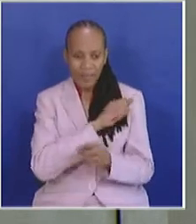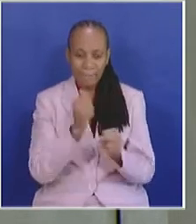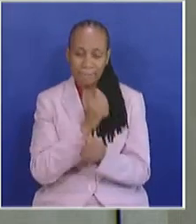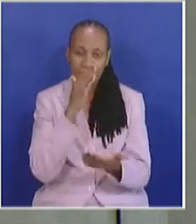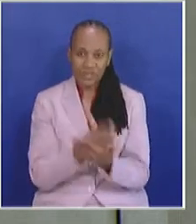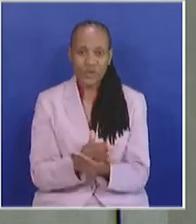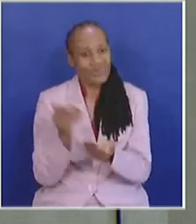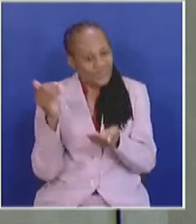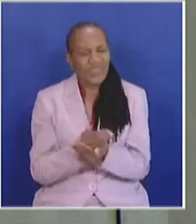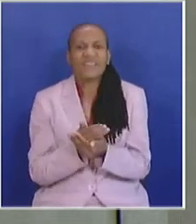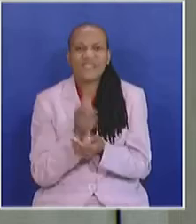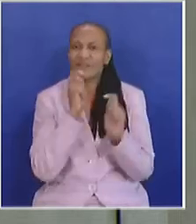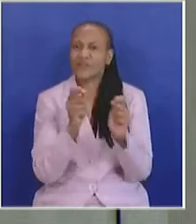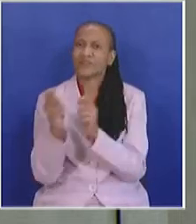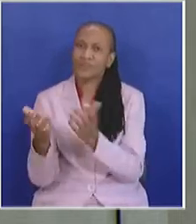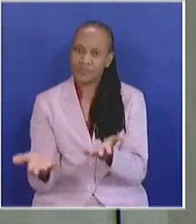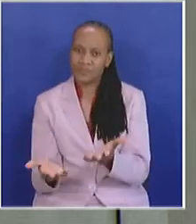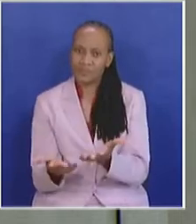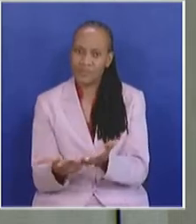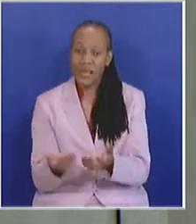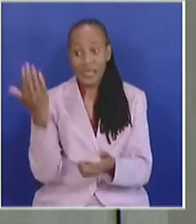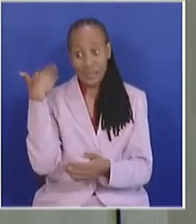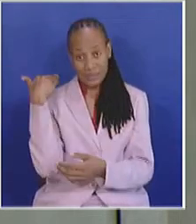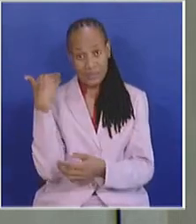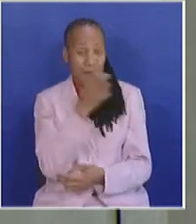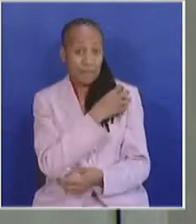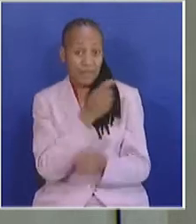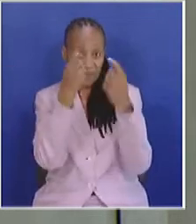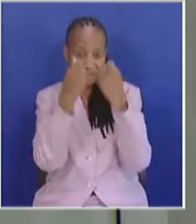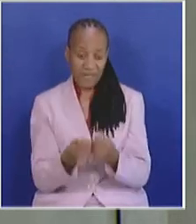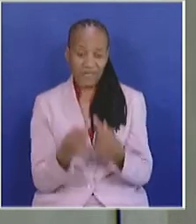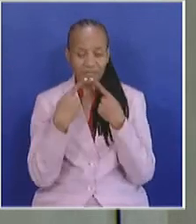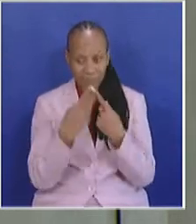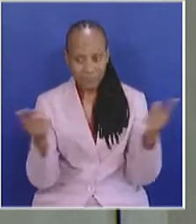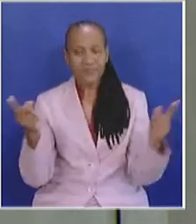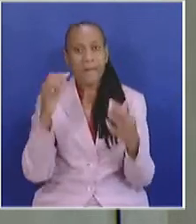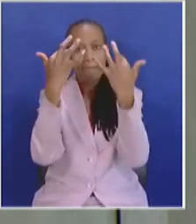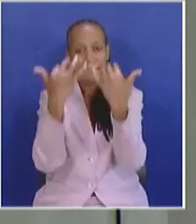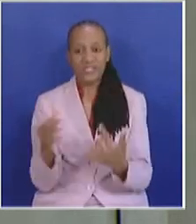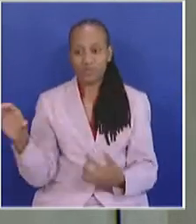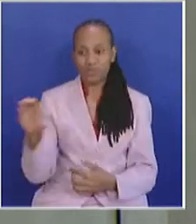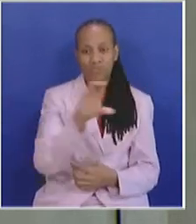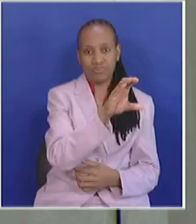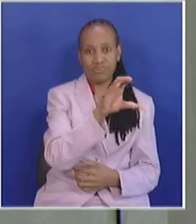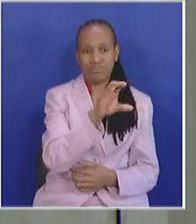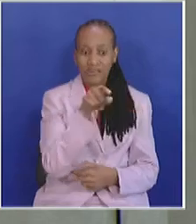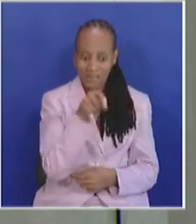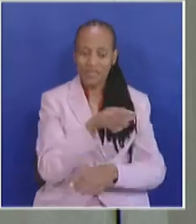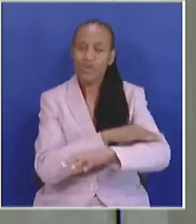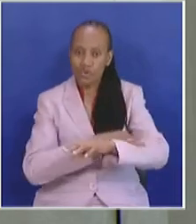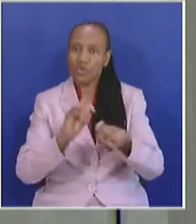safety improvements. The finance minister yesterday announced a budget allocation for this